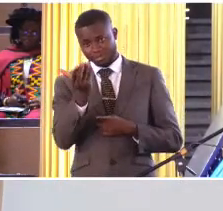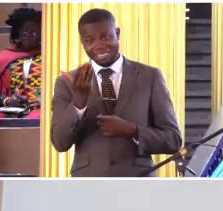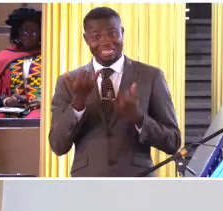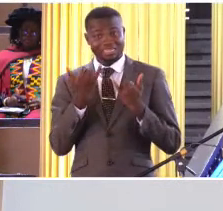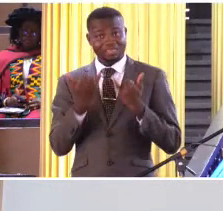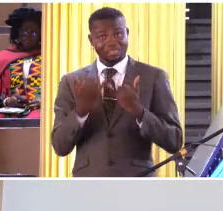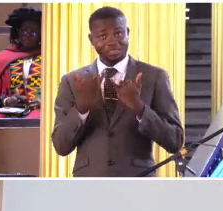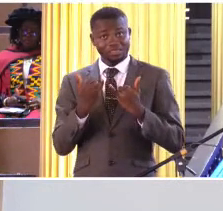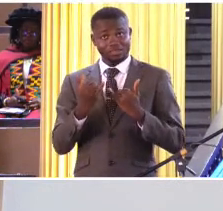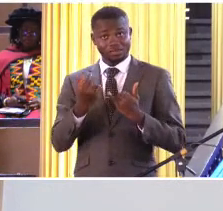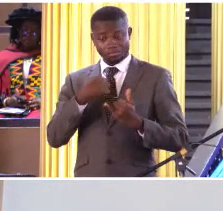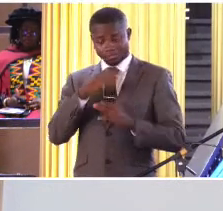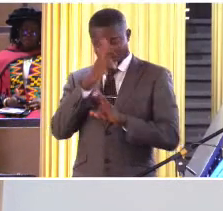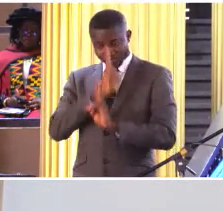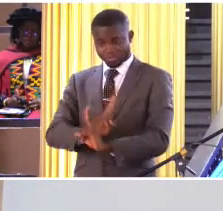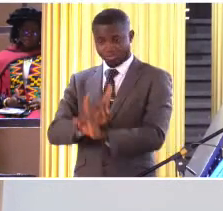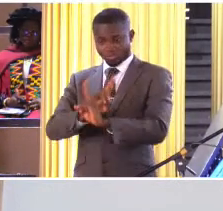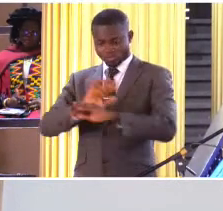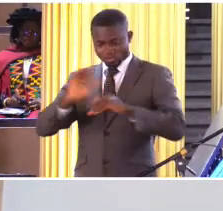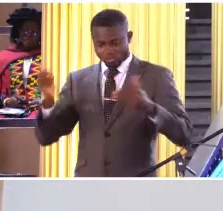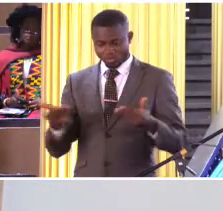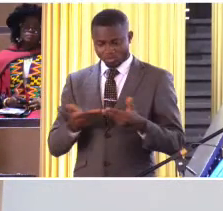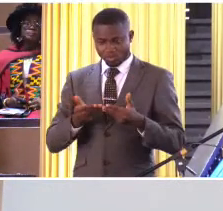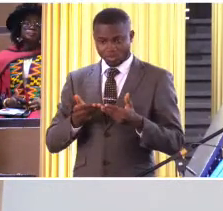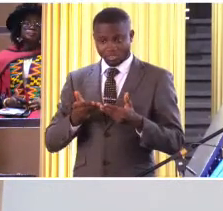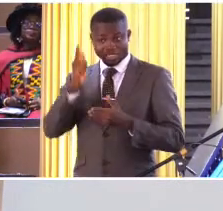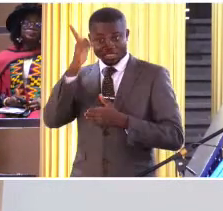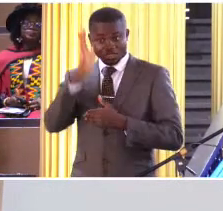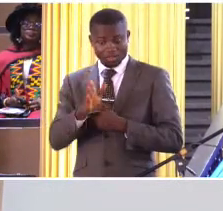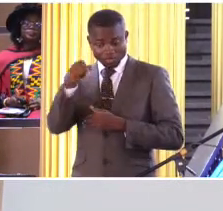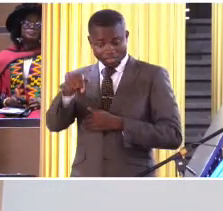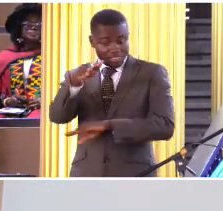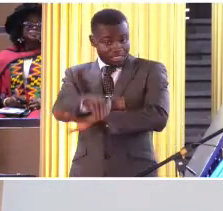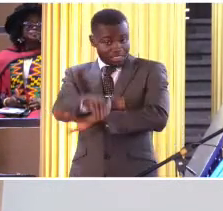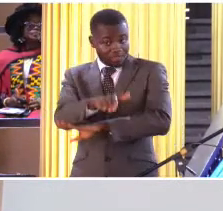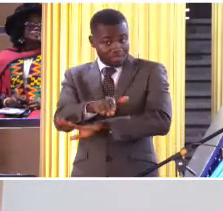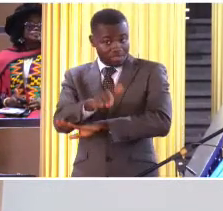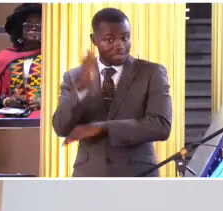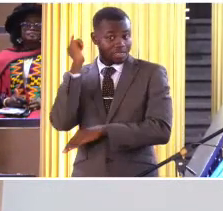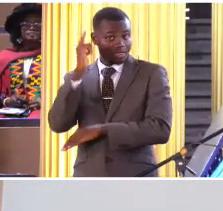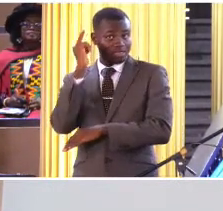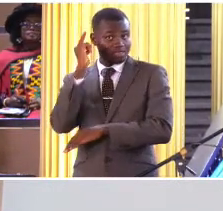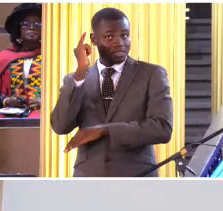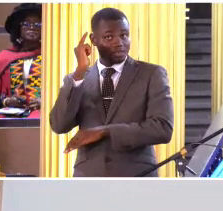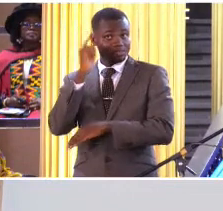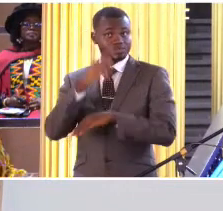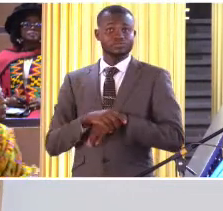my singular honor to introduce the lecturer for this evening's inaugural lecture.